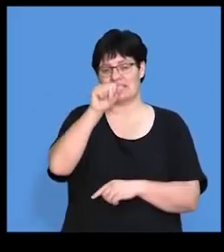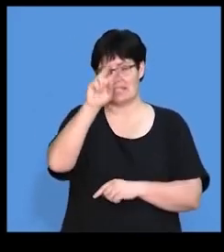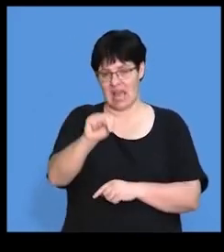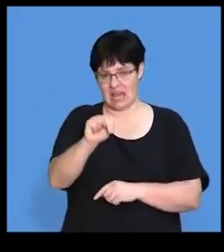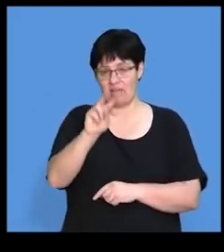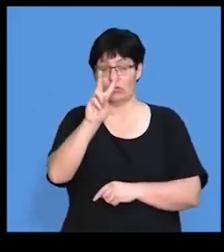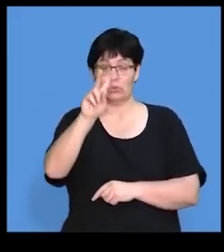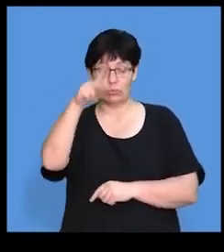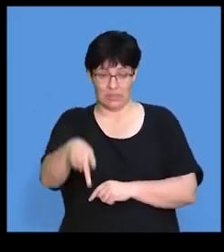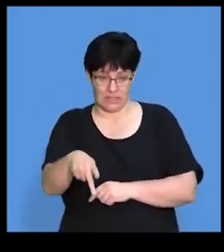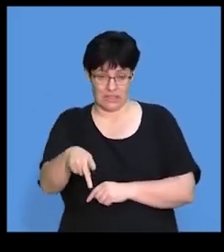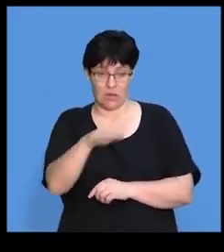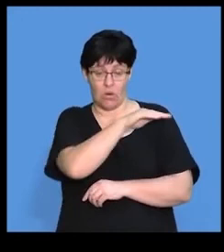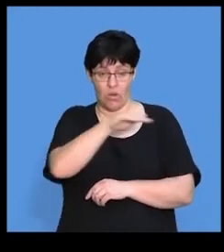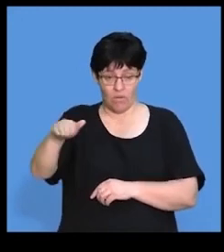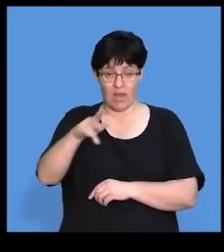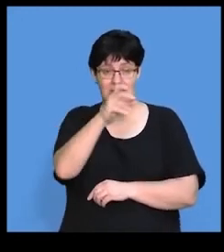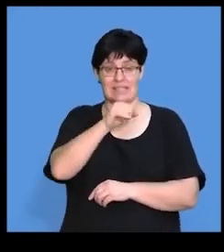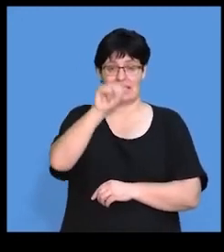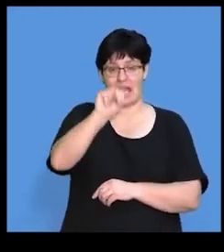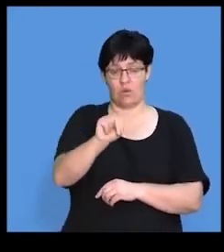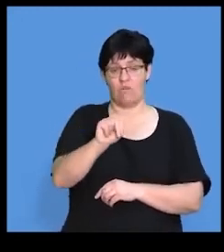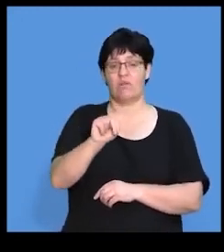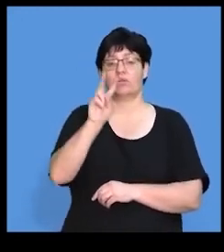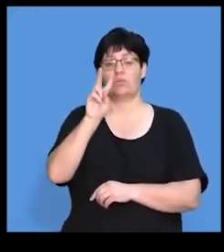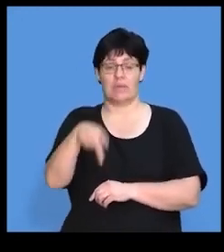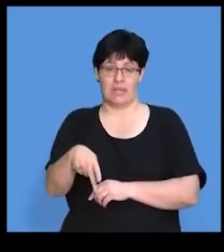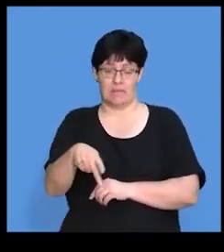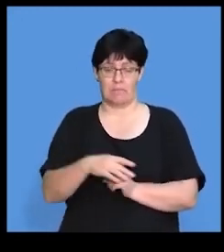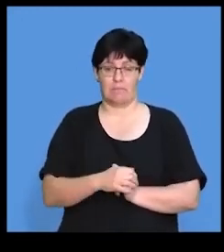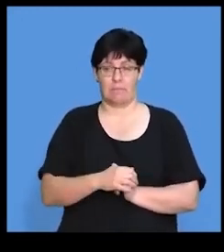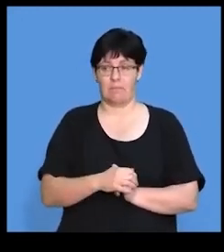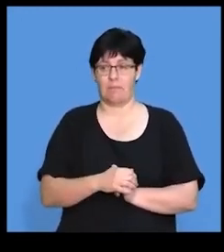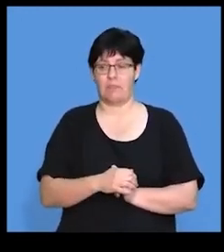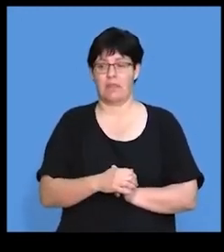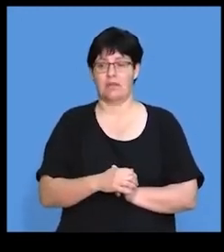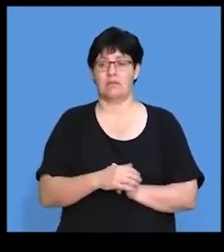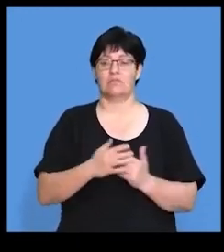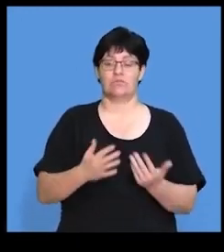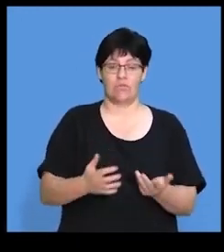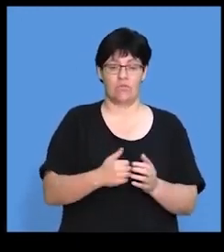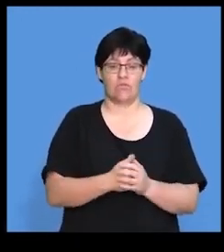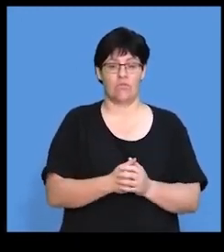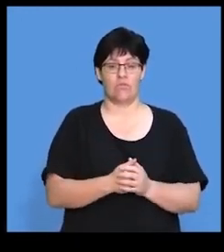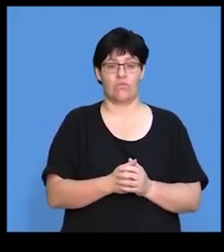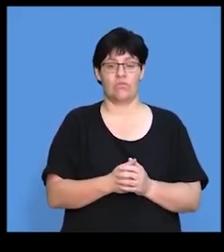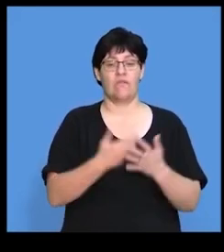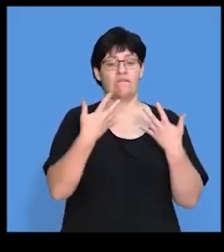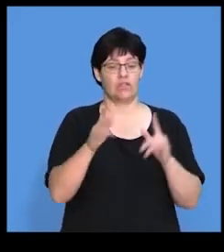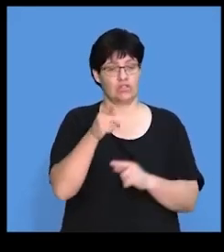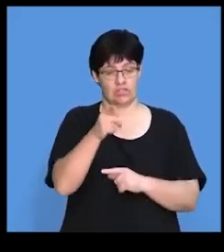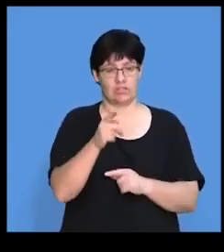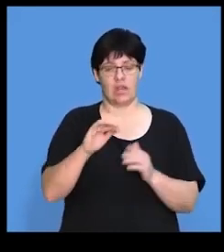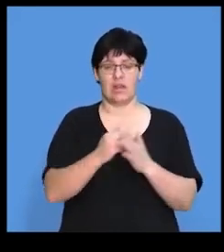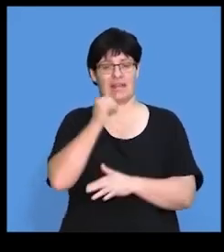times sine of 2p all over sine of p. Okay, so let's just finish